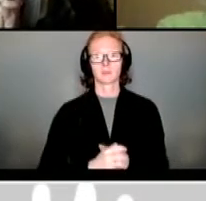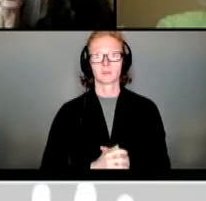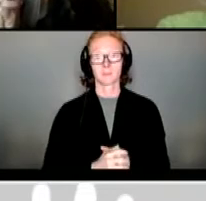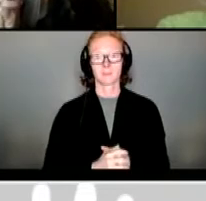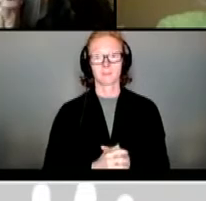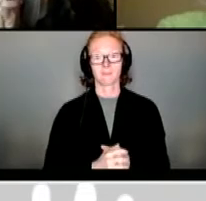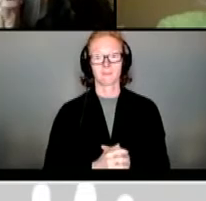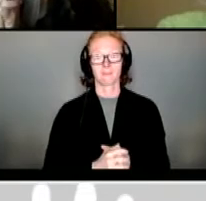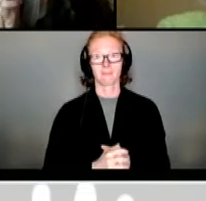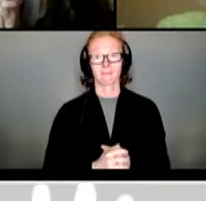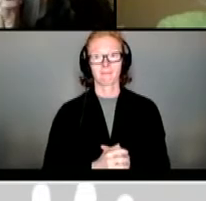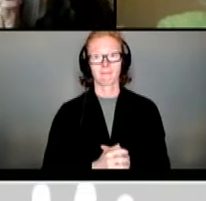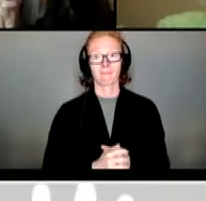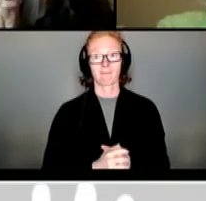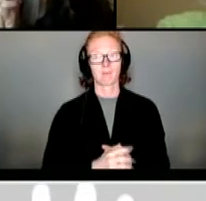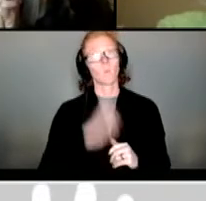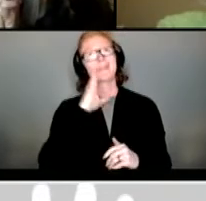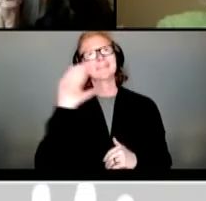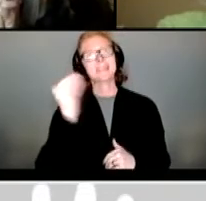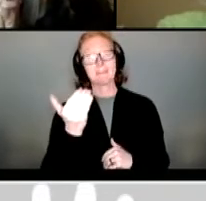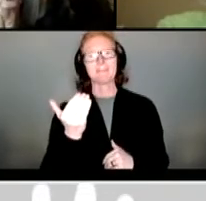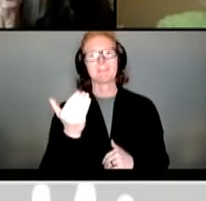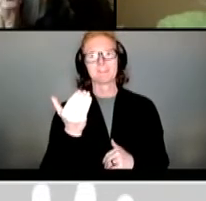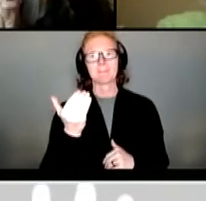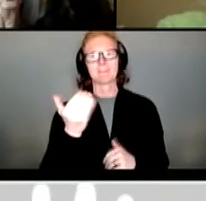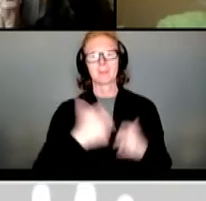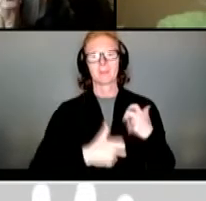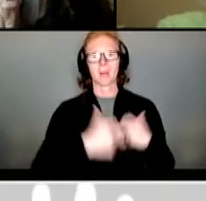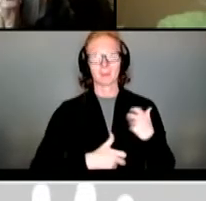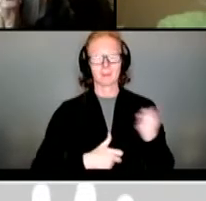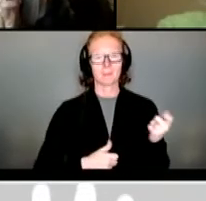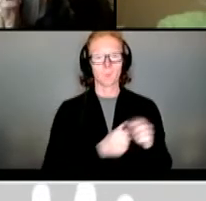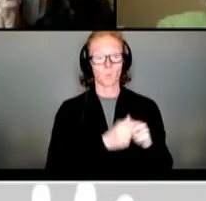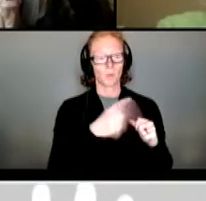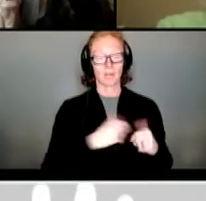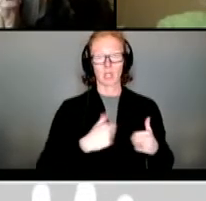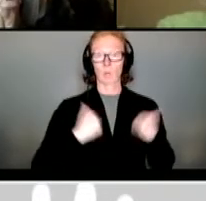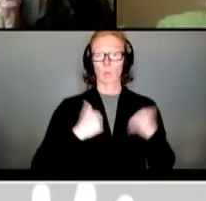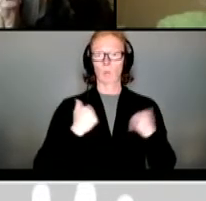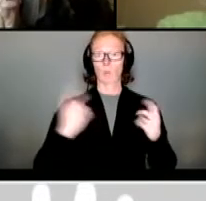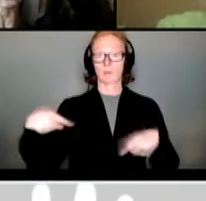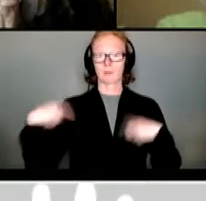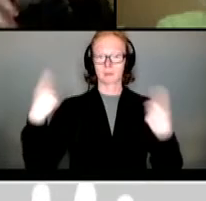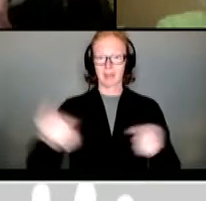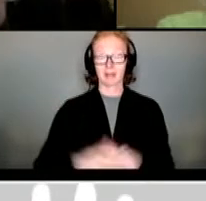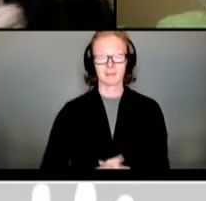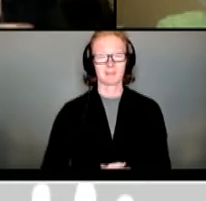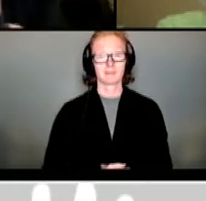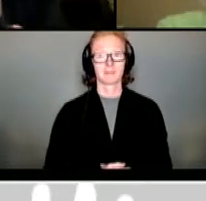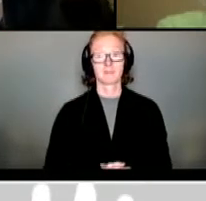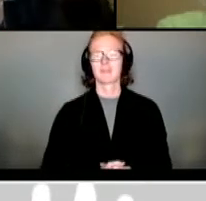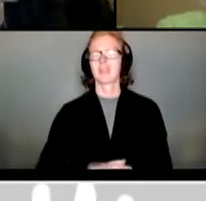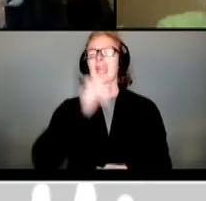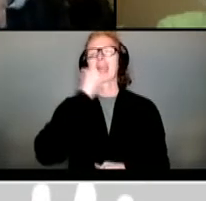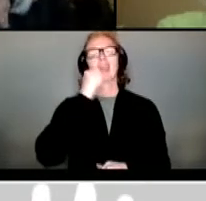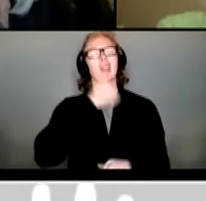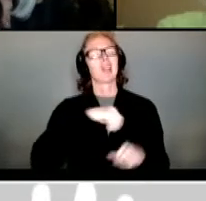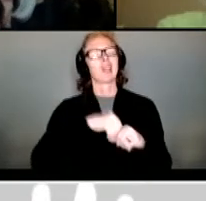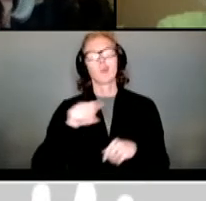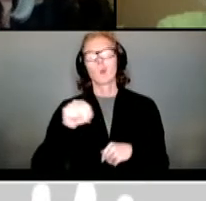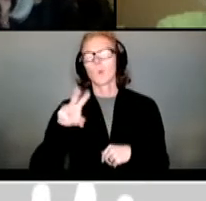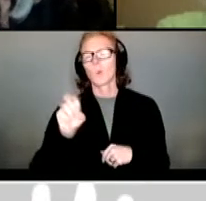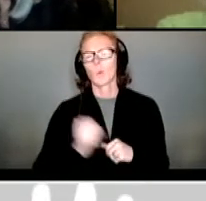what seems to be a problem with our youth today. We read about it every day in the newspaper. We read